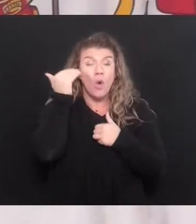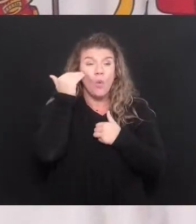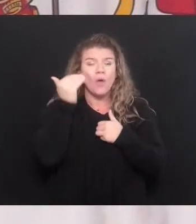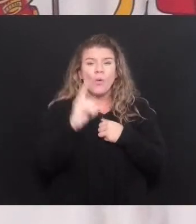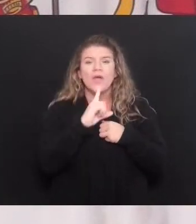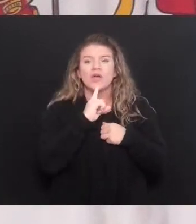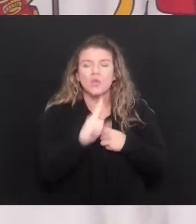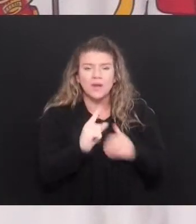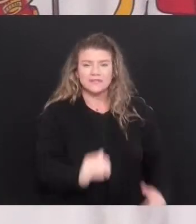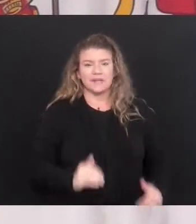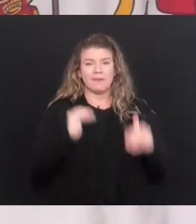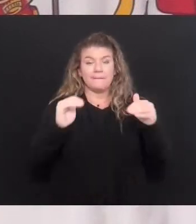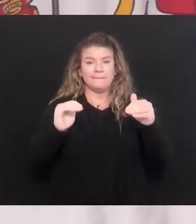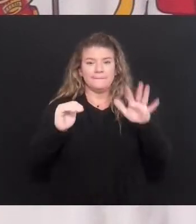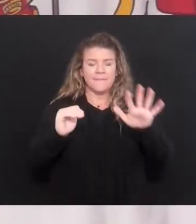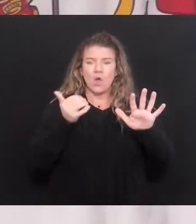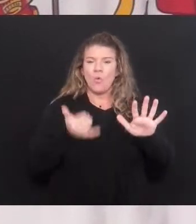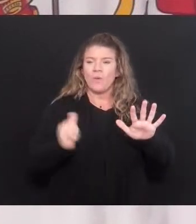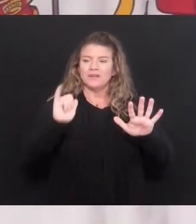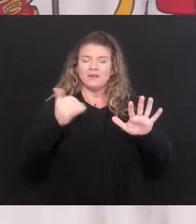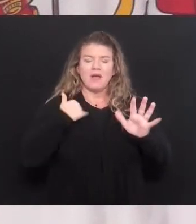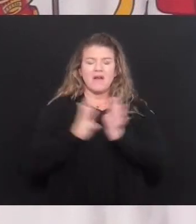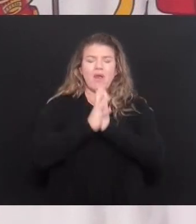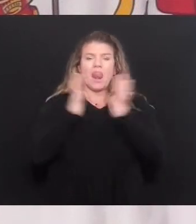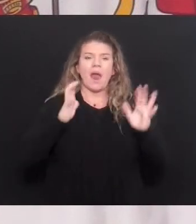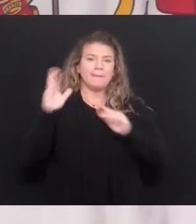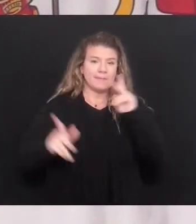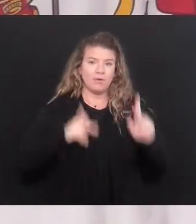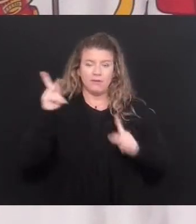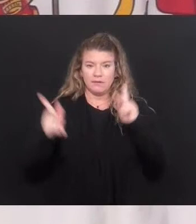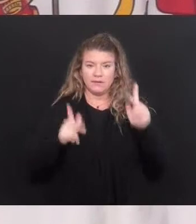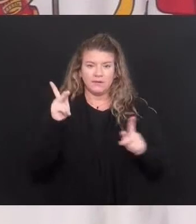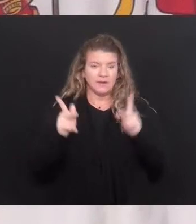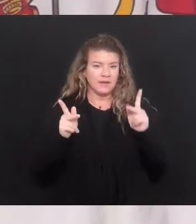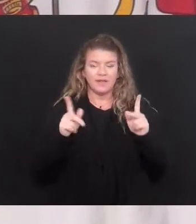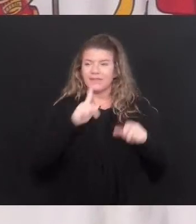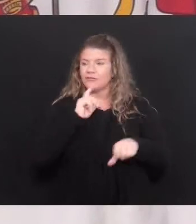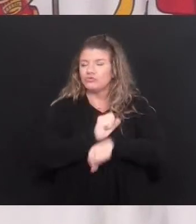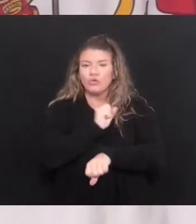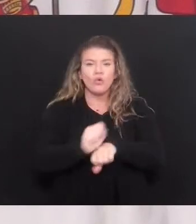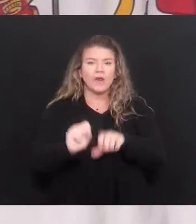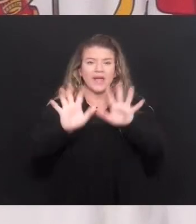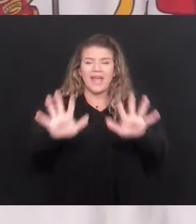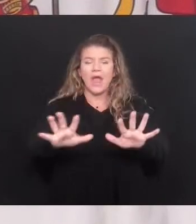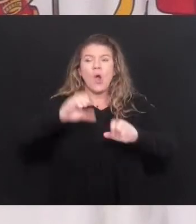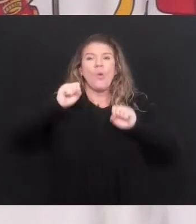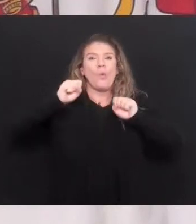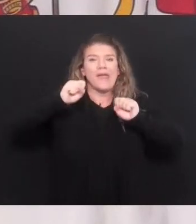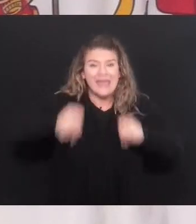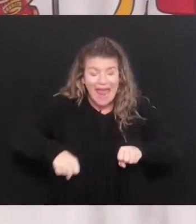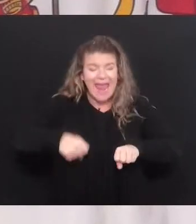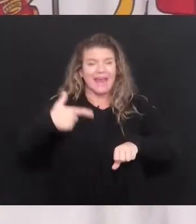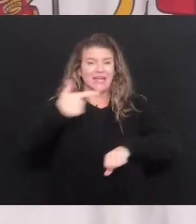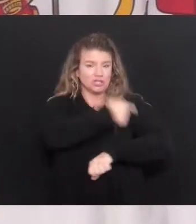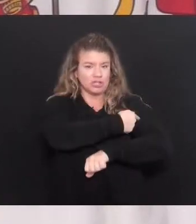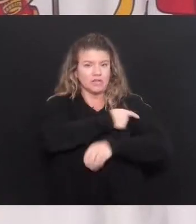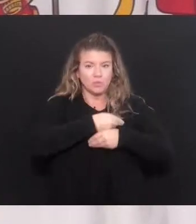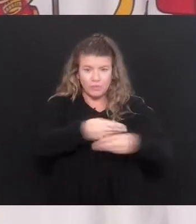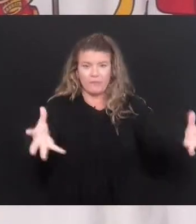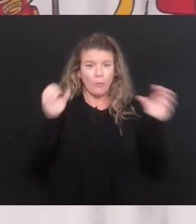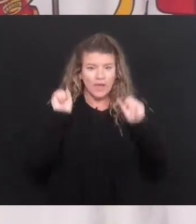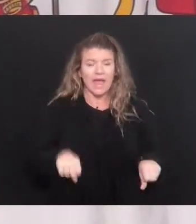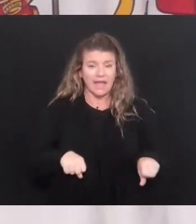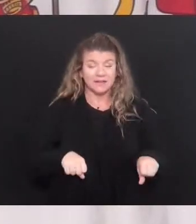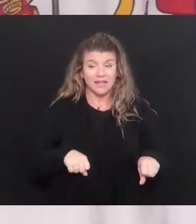really step up. We've still got a bunch of people out there that absolutely we can get shots in arms to.